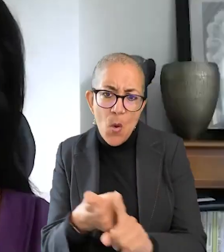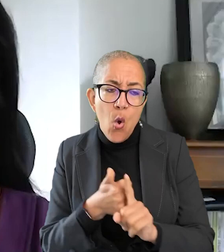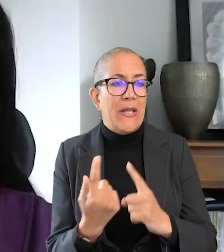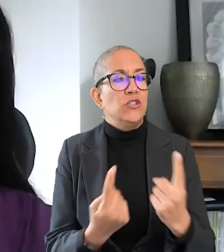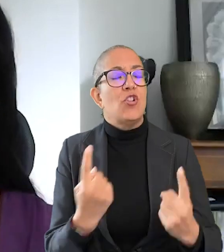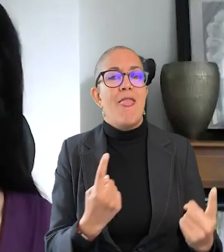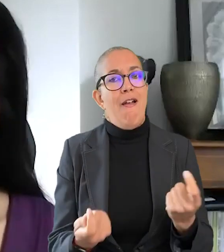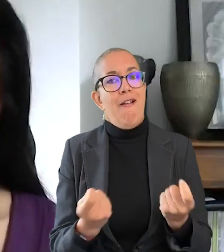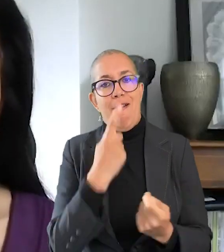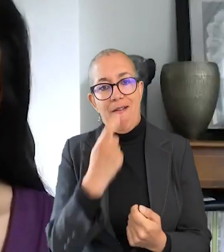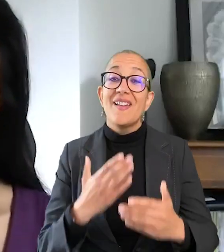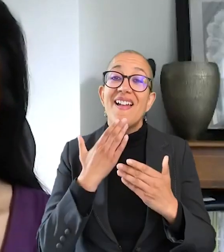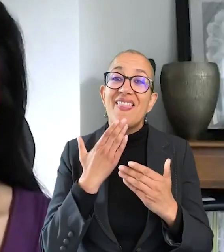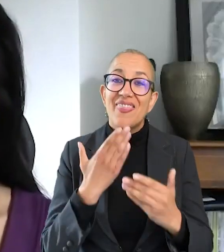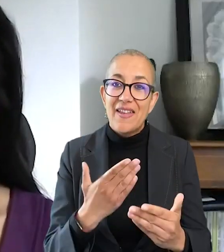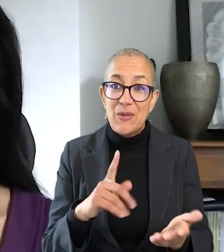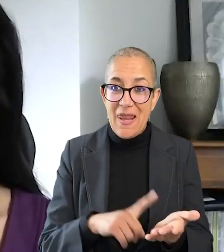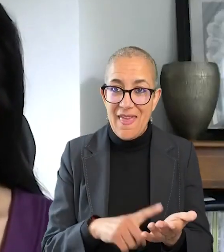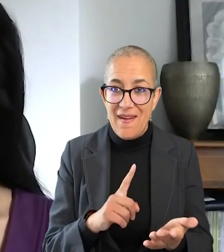other. Thank you, Layla.